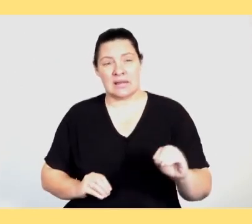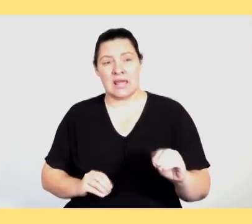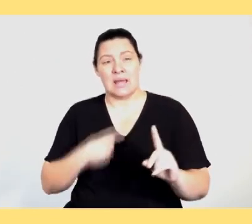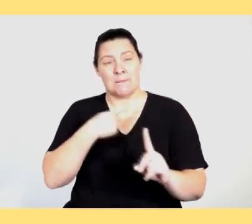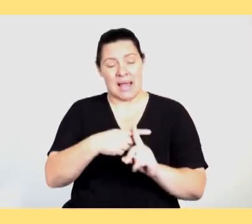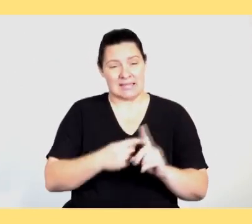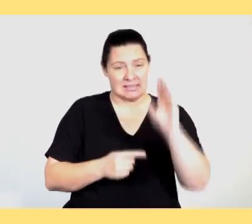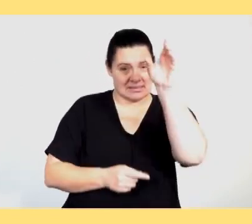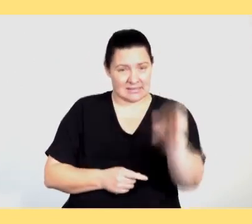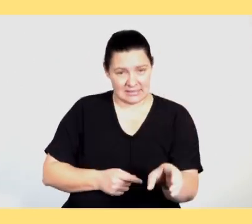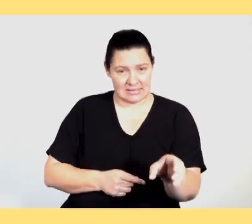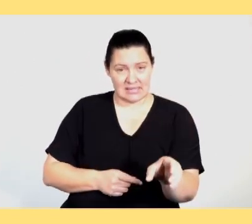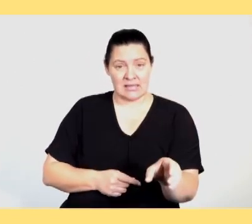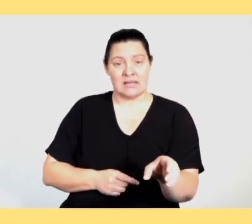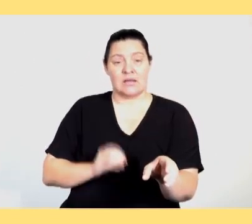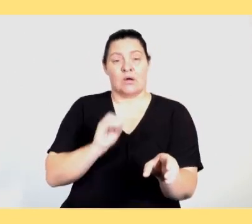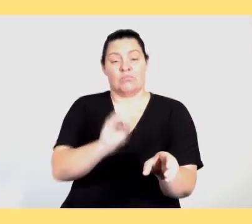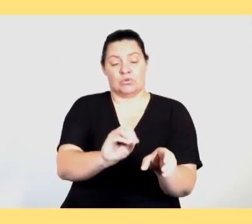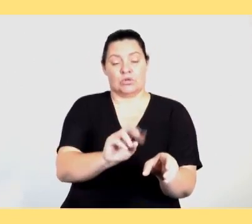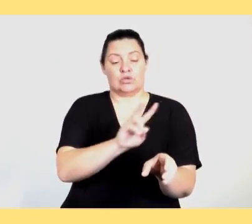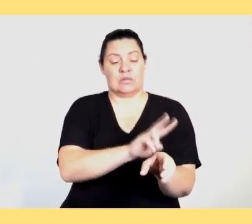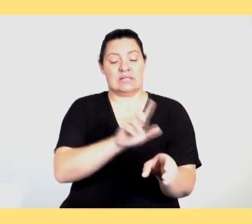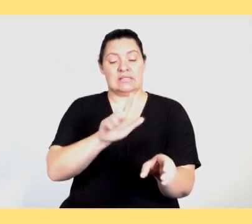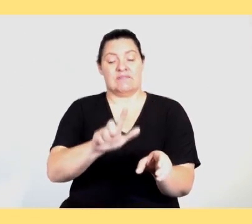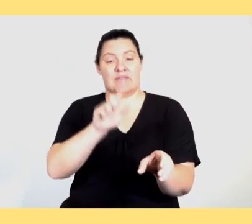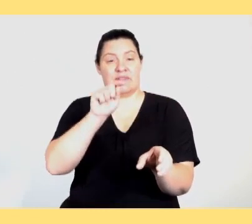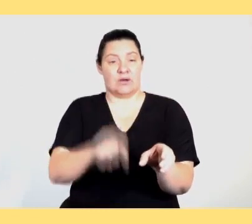side, which is the plus, we're going to bring our